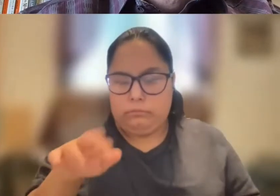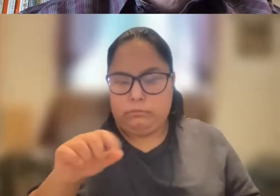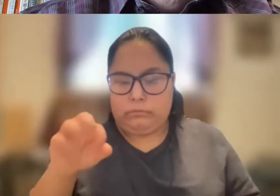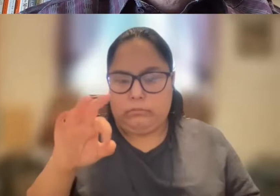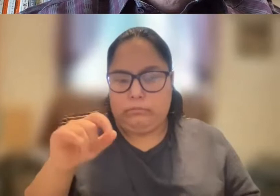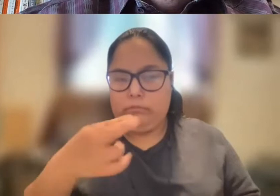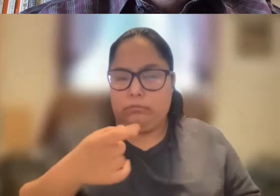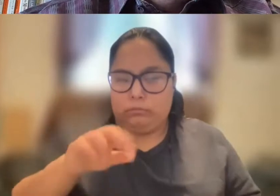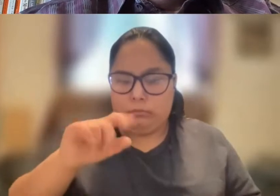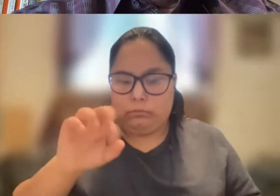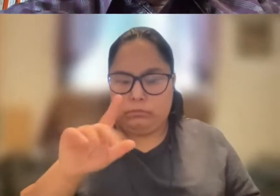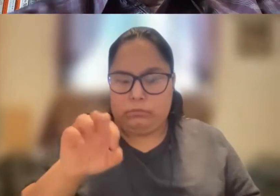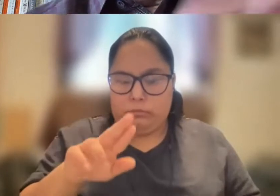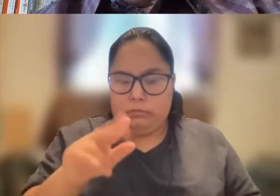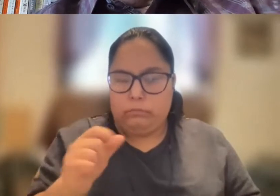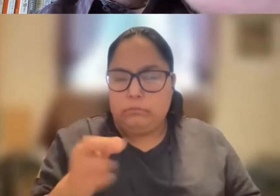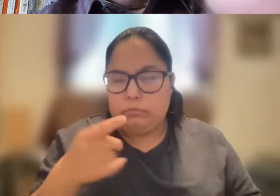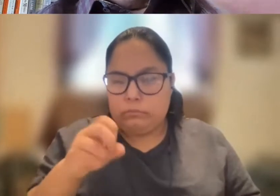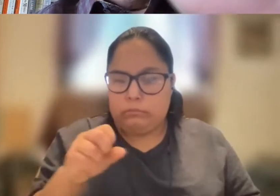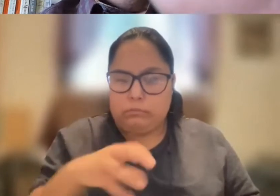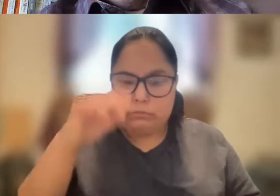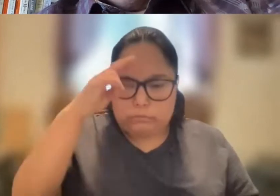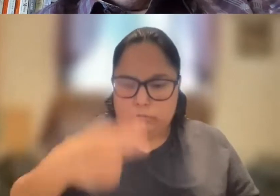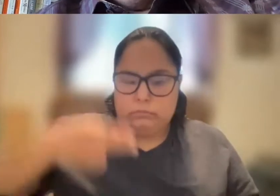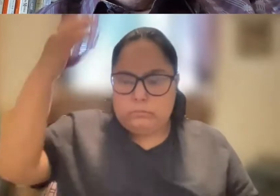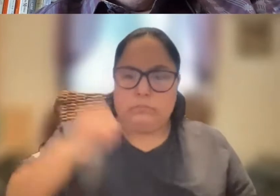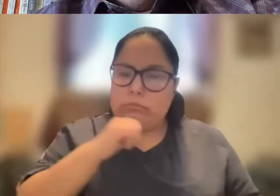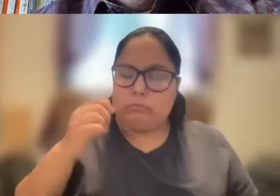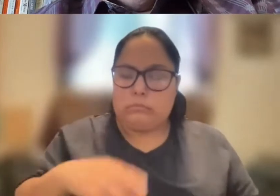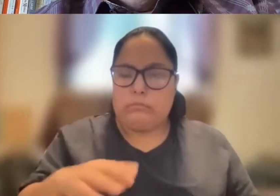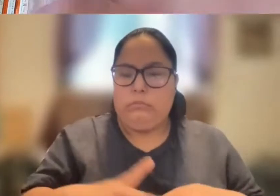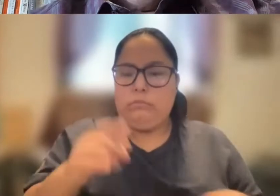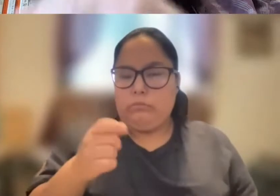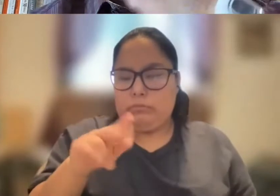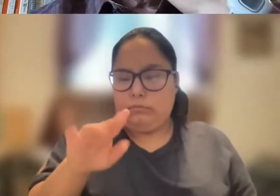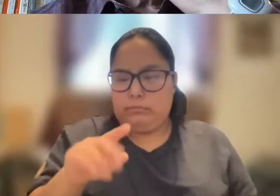defense advisory groups and employment equity groups are not high on the priority list.